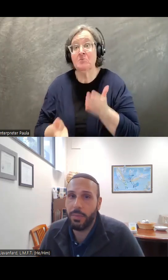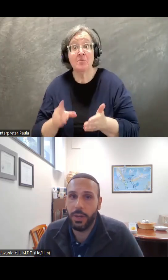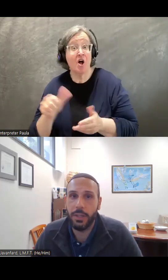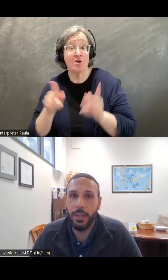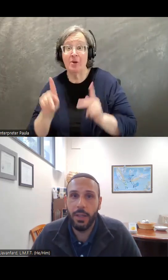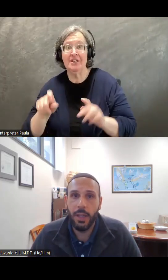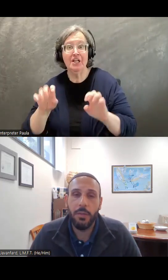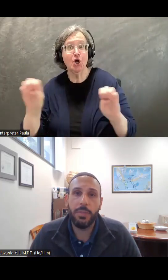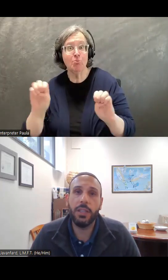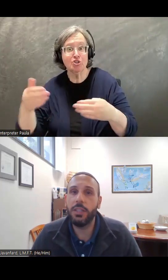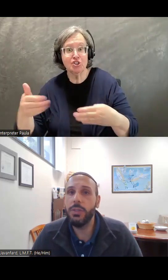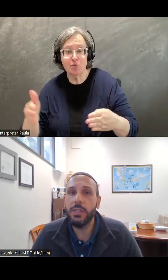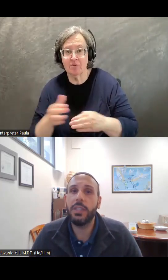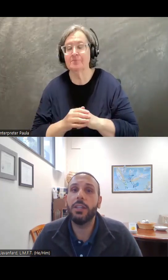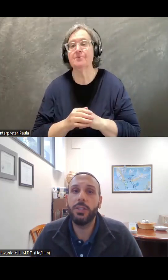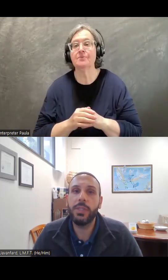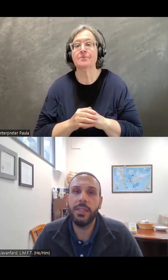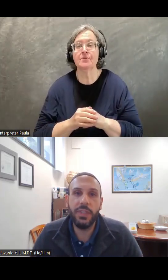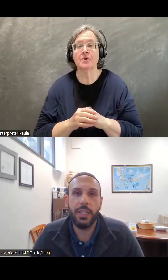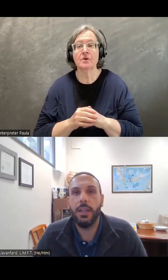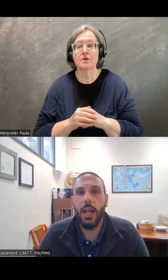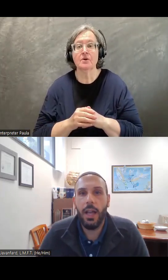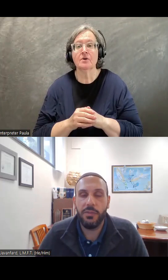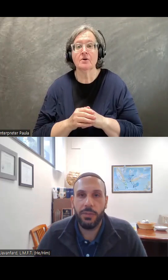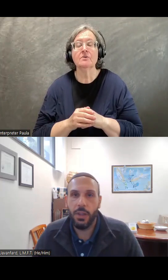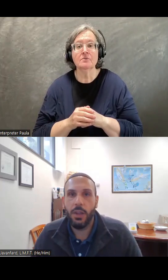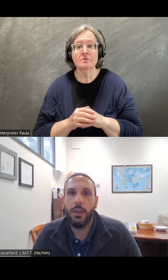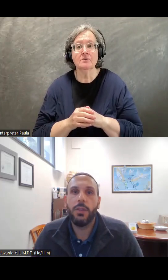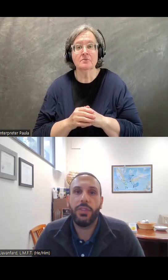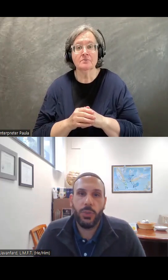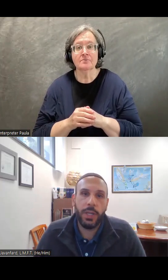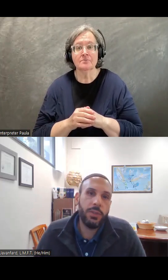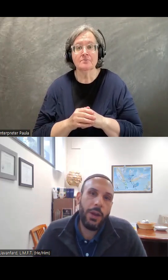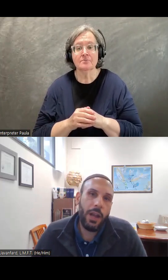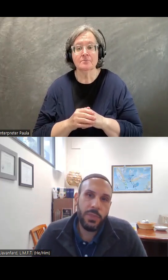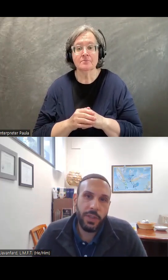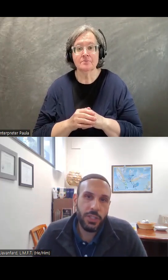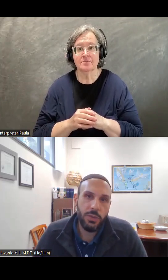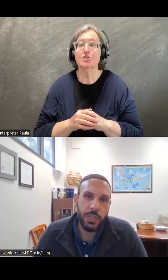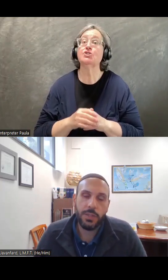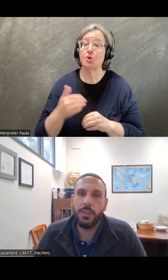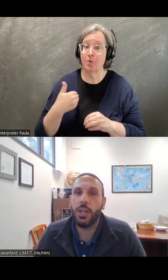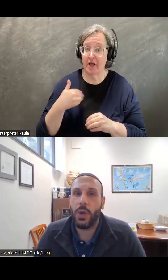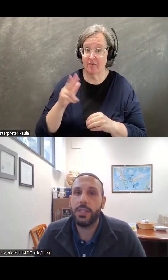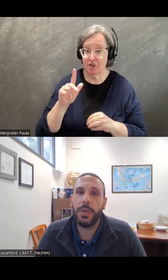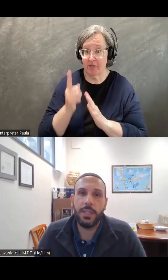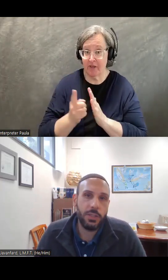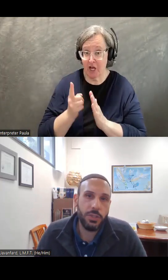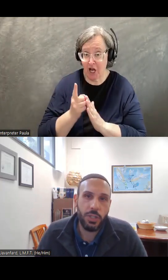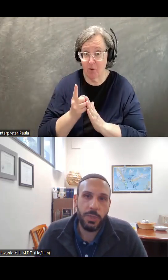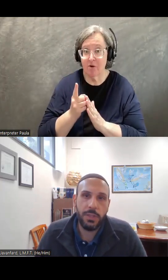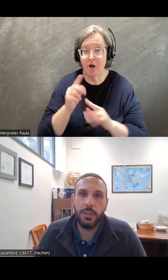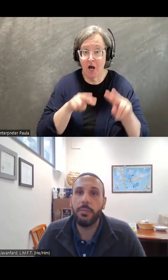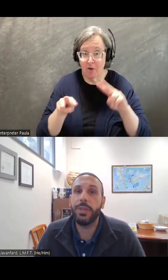their support. But the inclusivity of 23-hour observation units, crisis